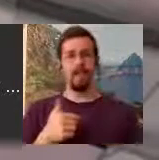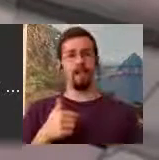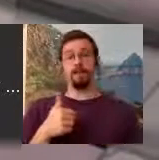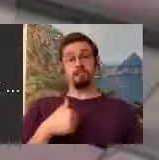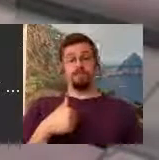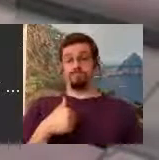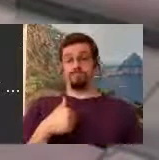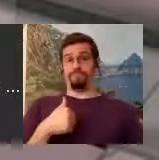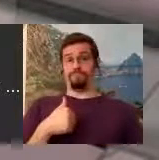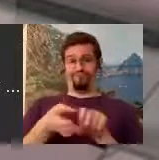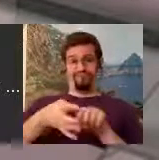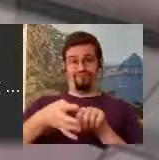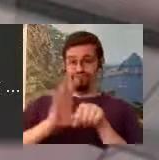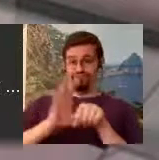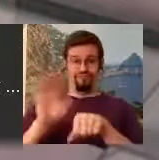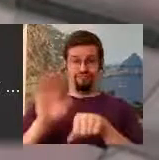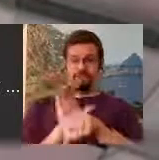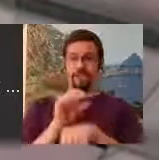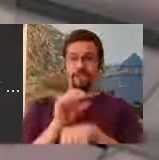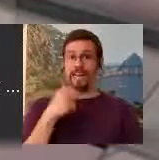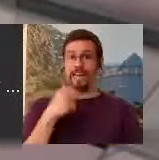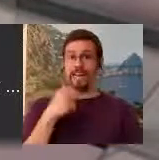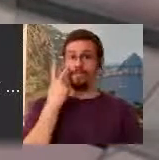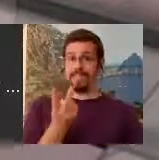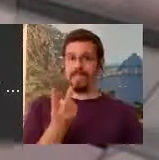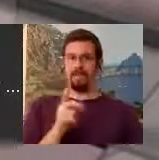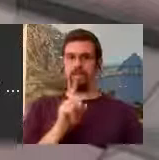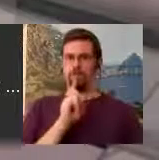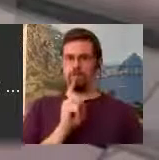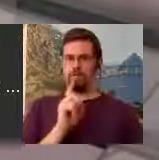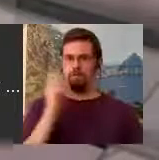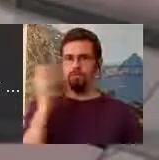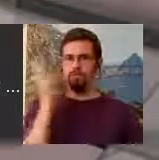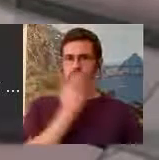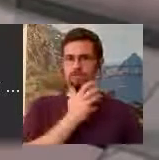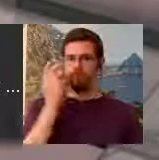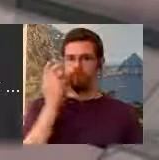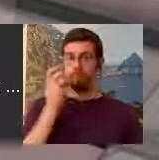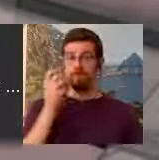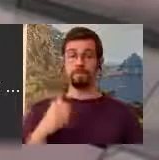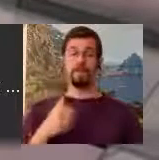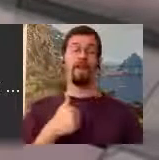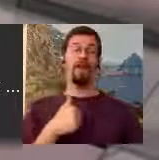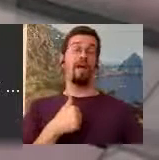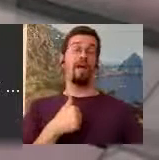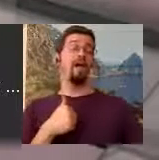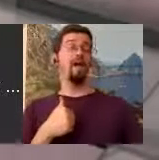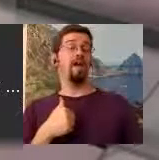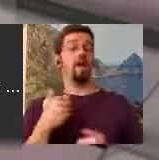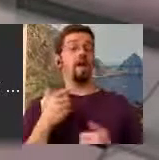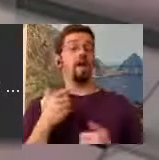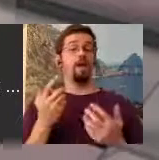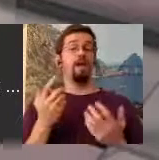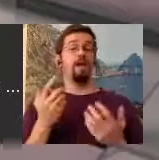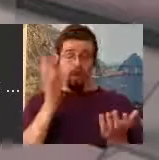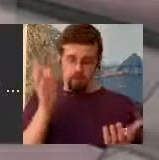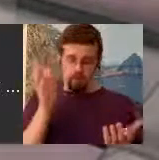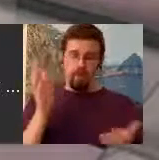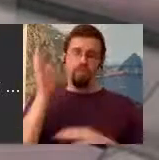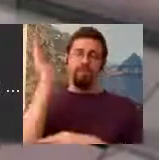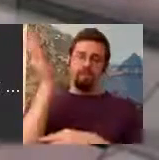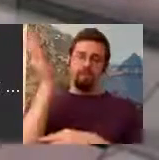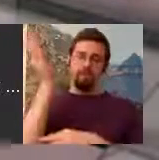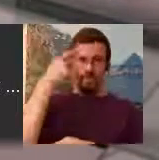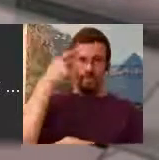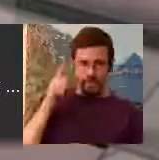just looking at this avatar, it is really amazing, and that's why I would enjoy presenting for Yosra today. I promised